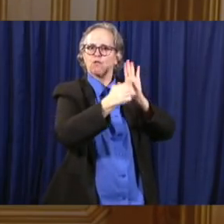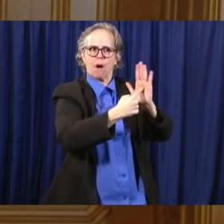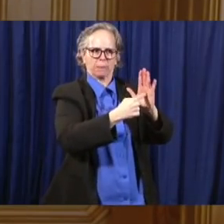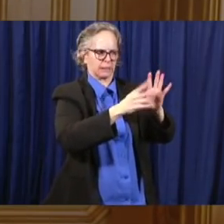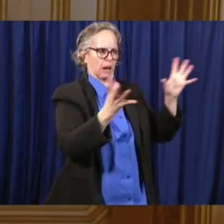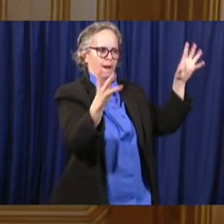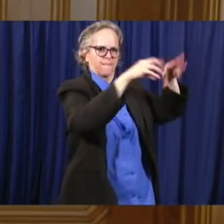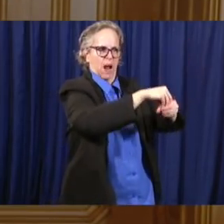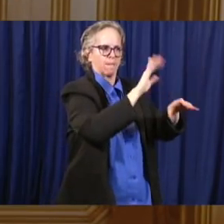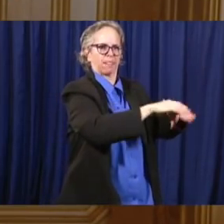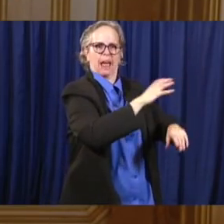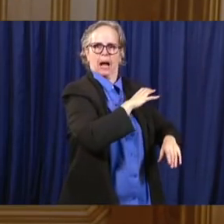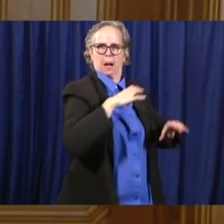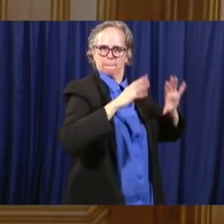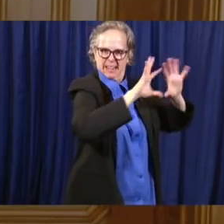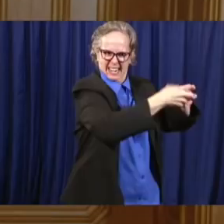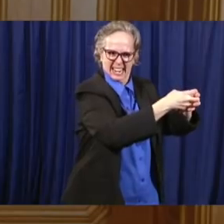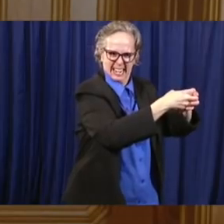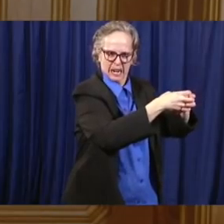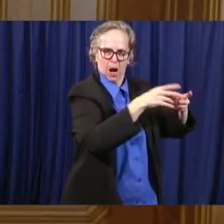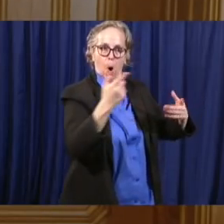humane correctional system.